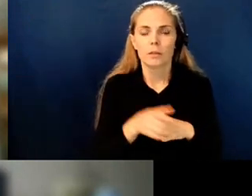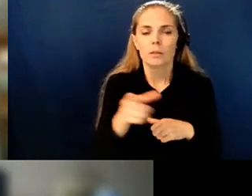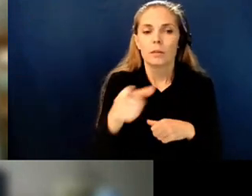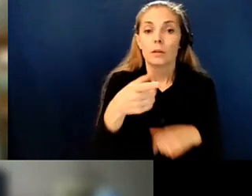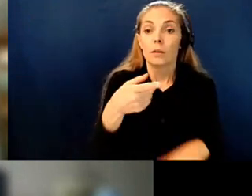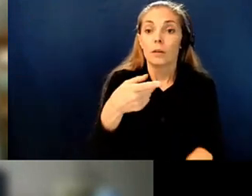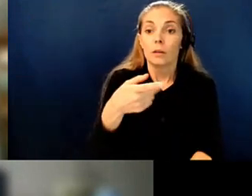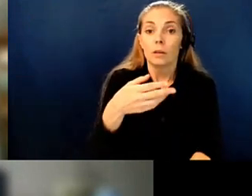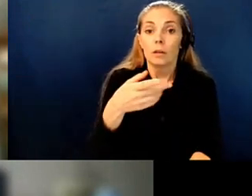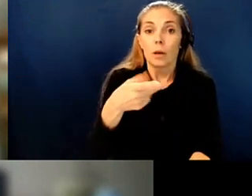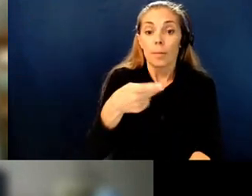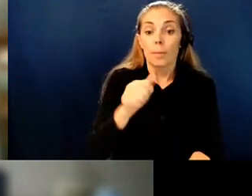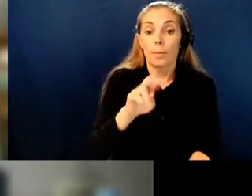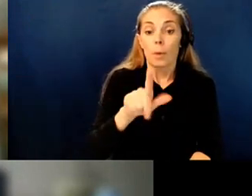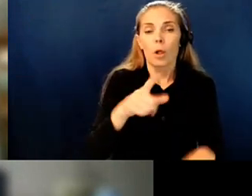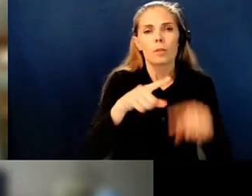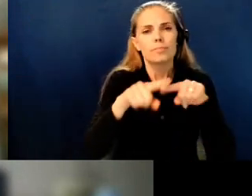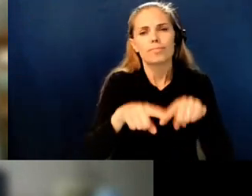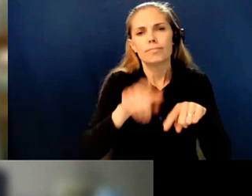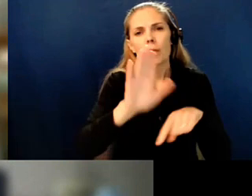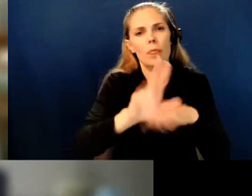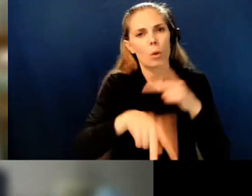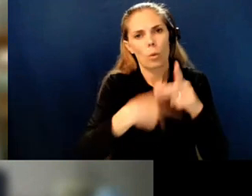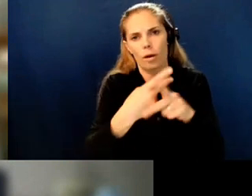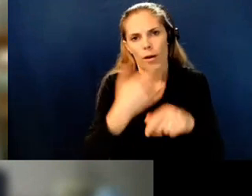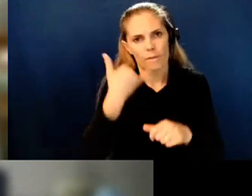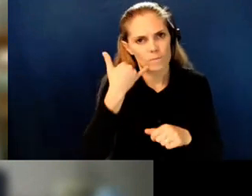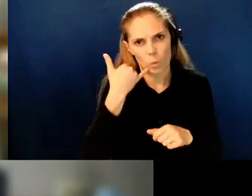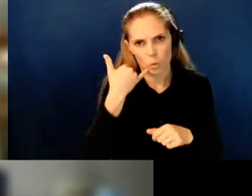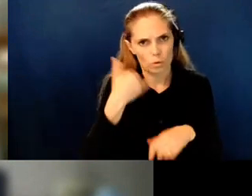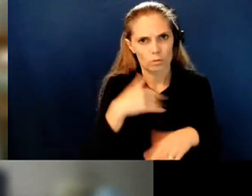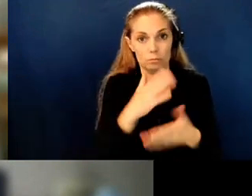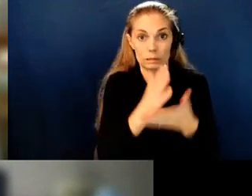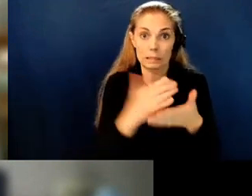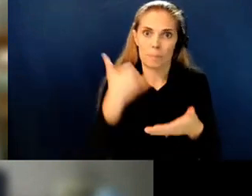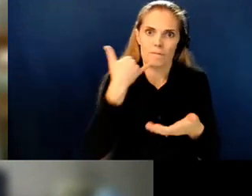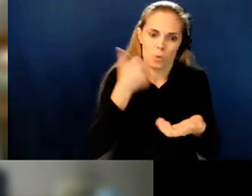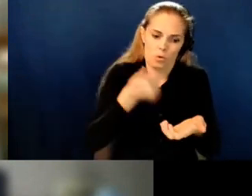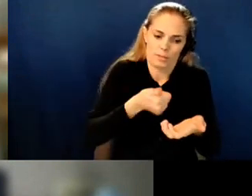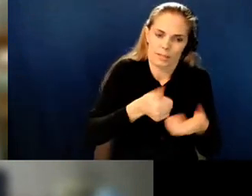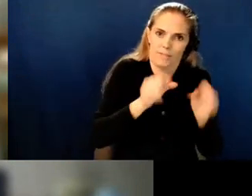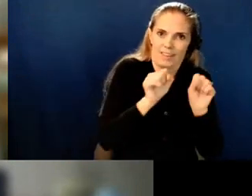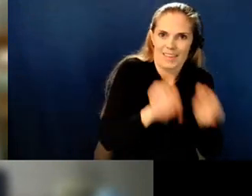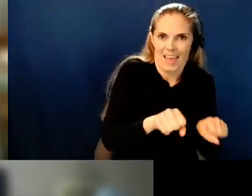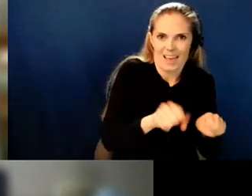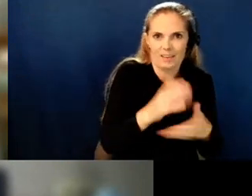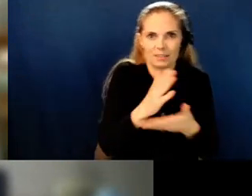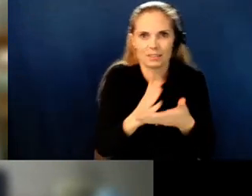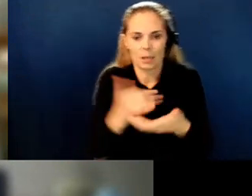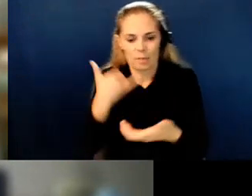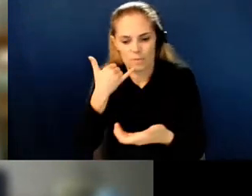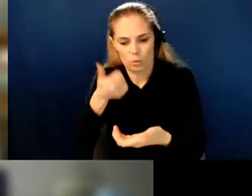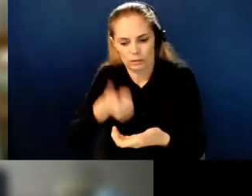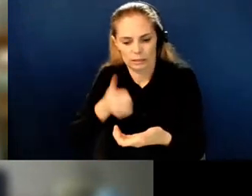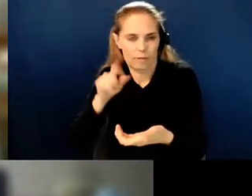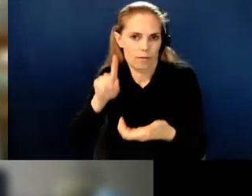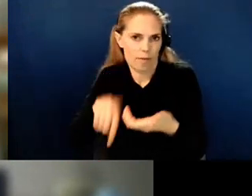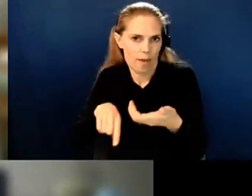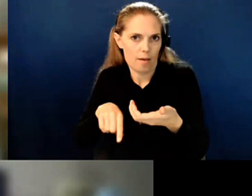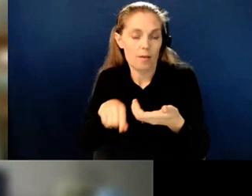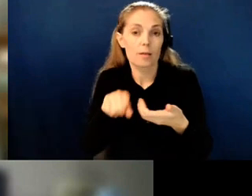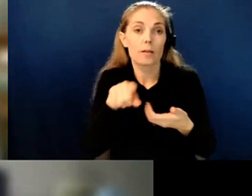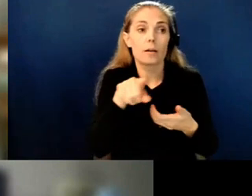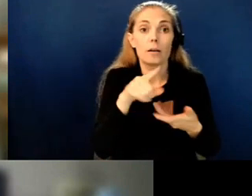application supports. So if they're using an older smartphone that they can pick up and dictate onto, like if the app supports